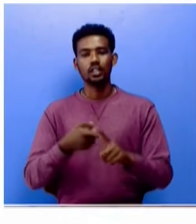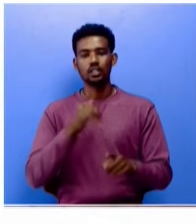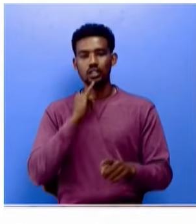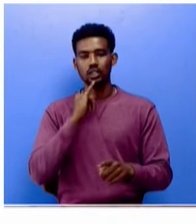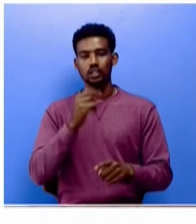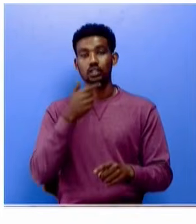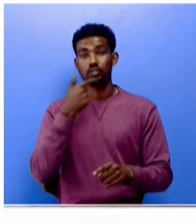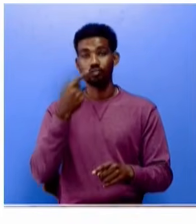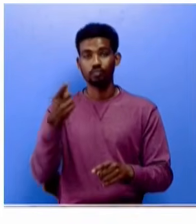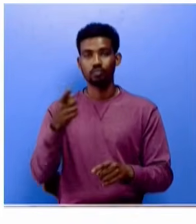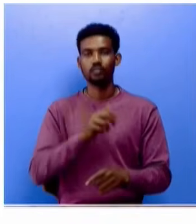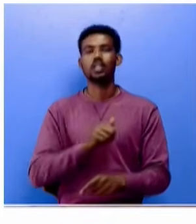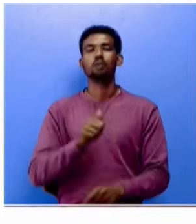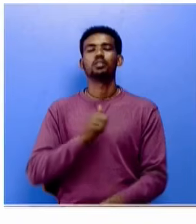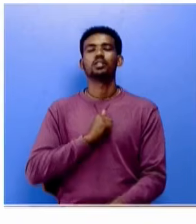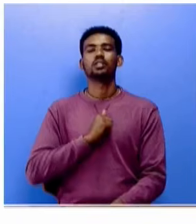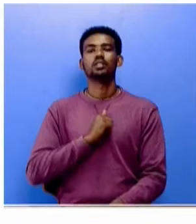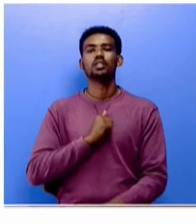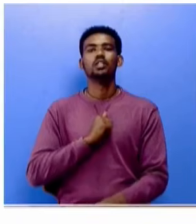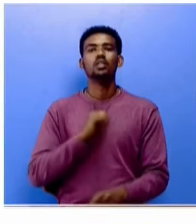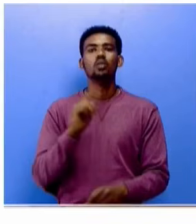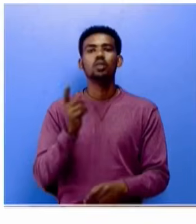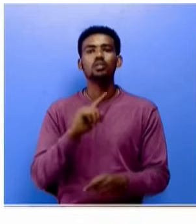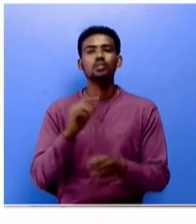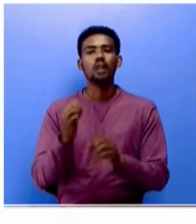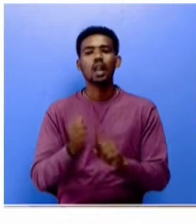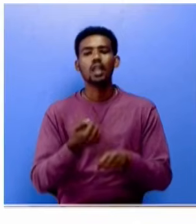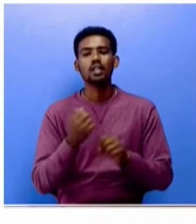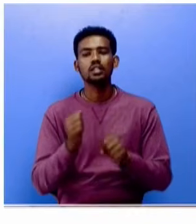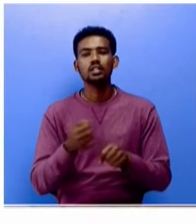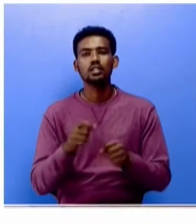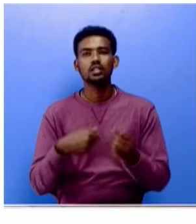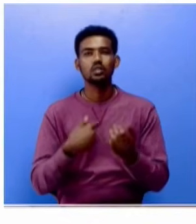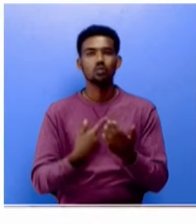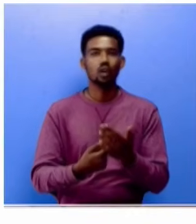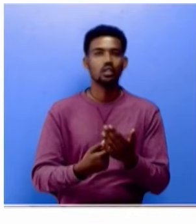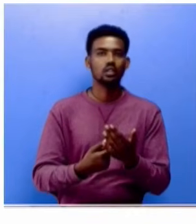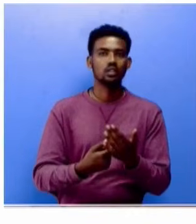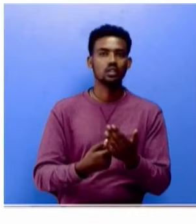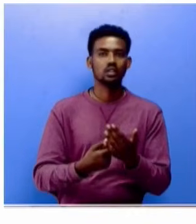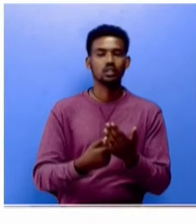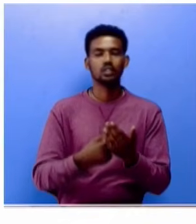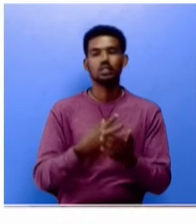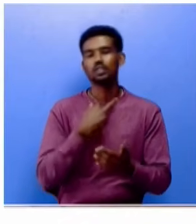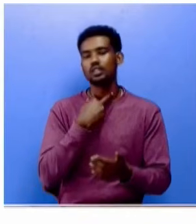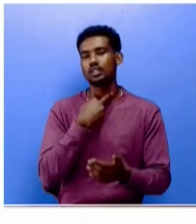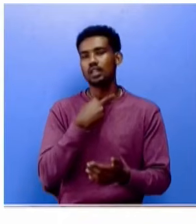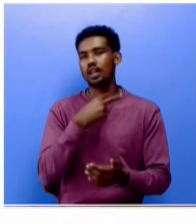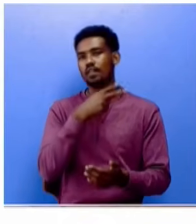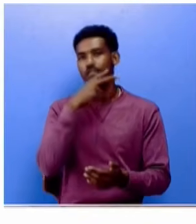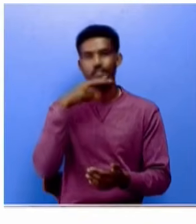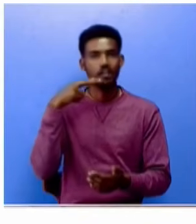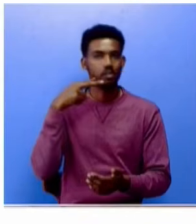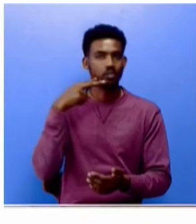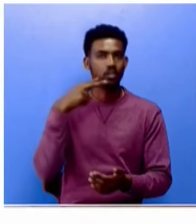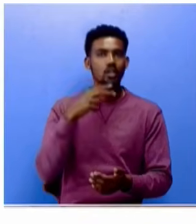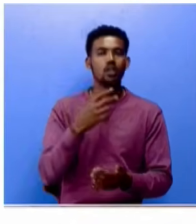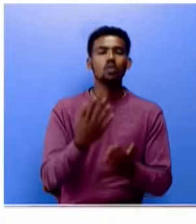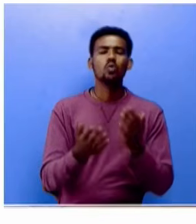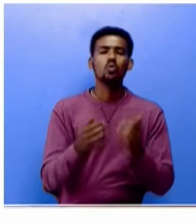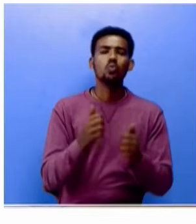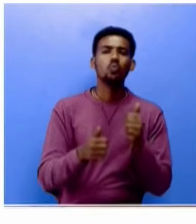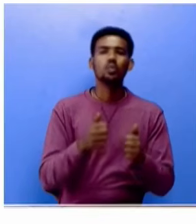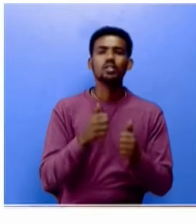subject. What about cleaned? This one is the verb. What kind of verb? Verb